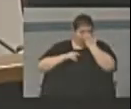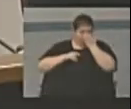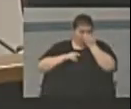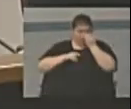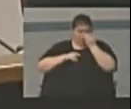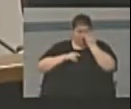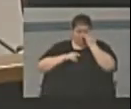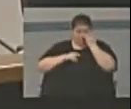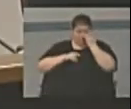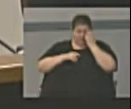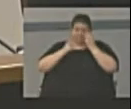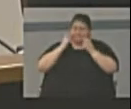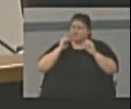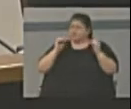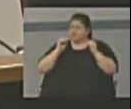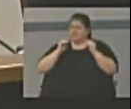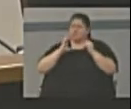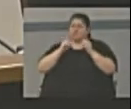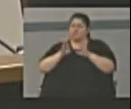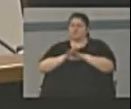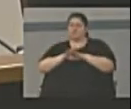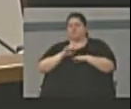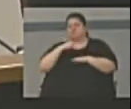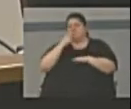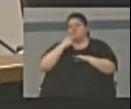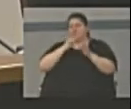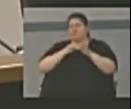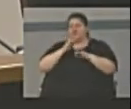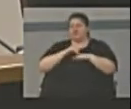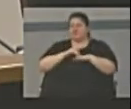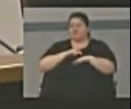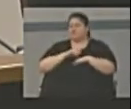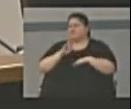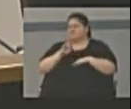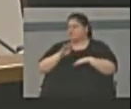Seeing no one, I will close the public hearing at 7:44.